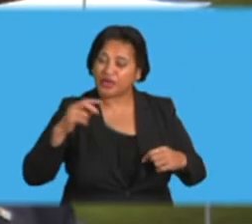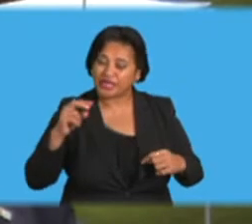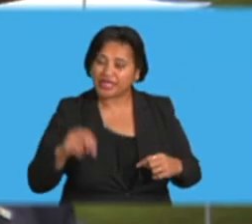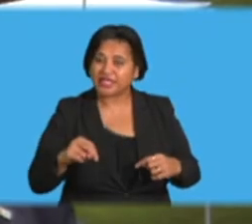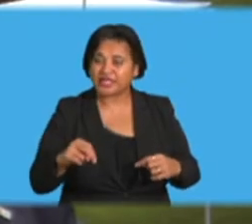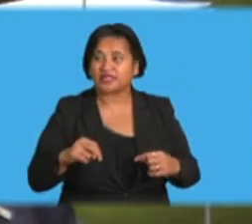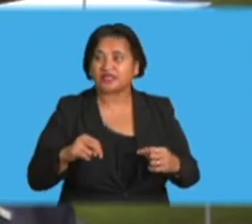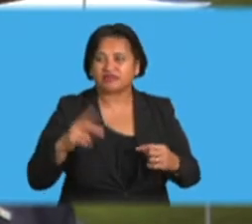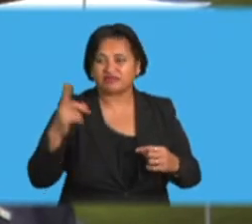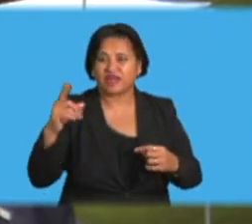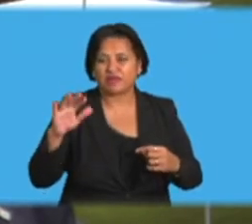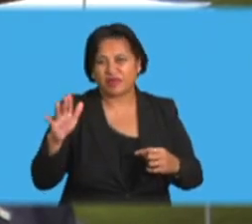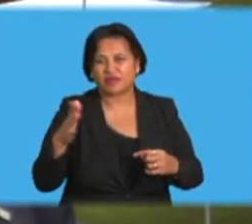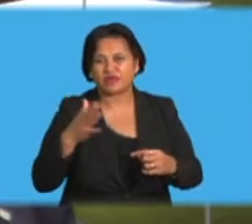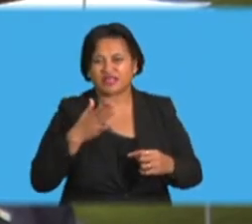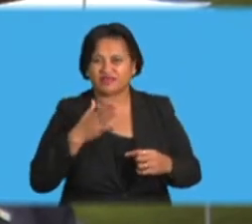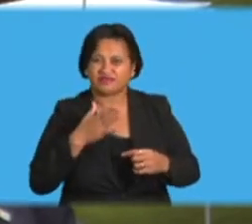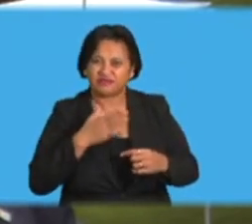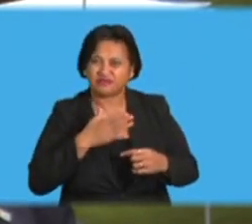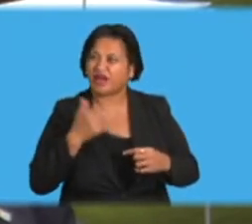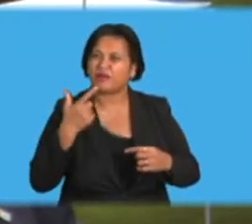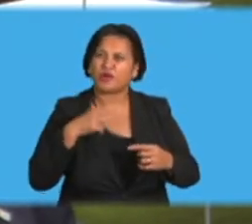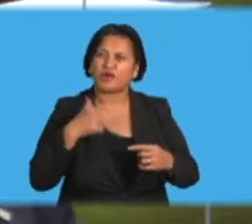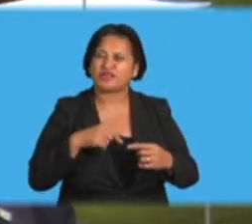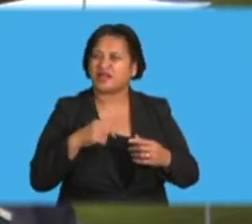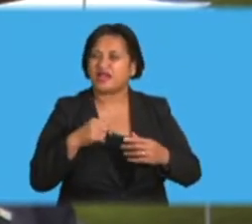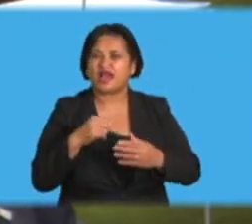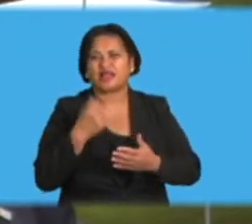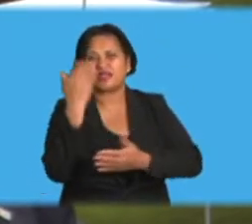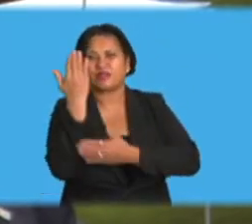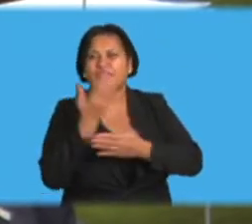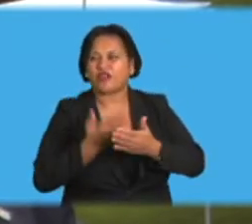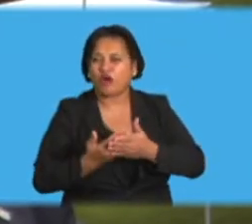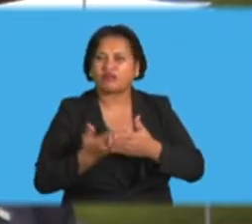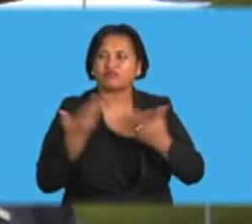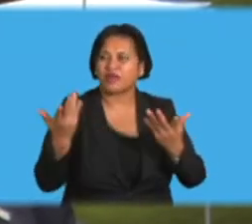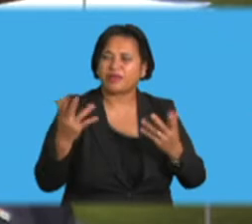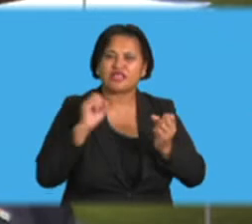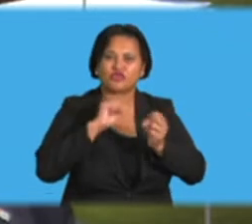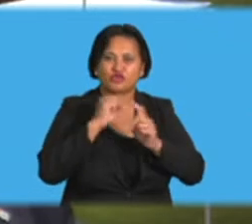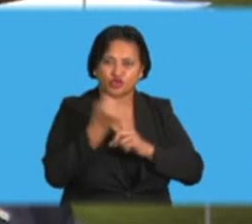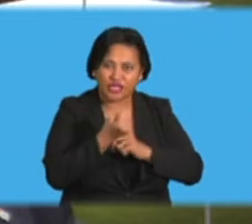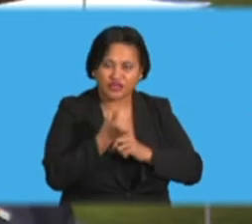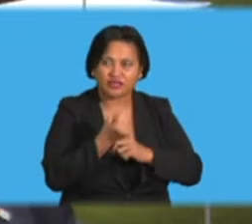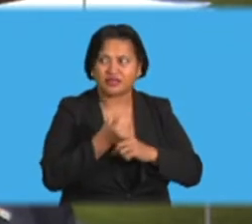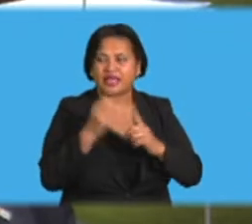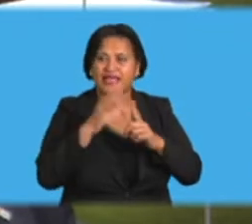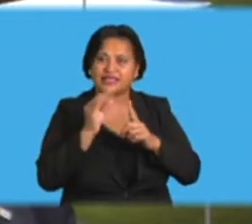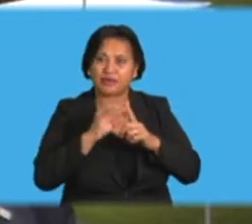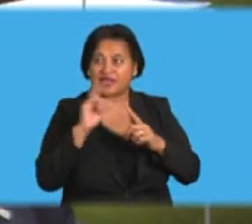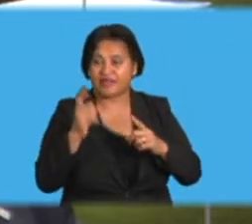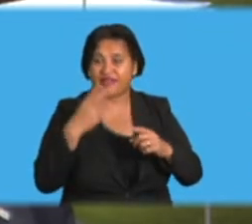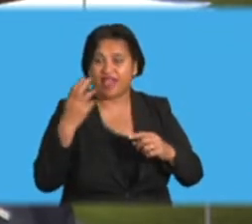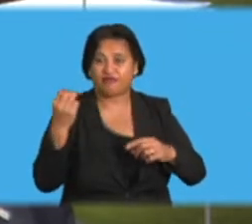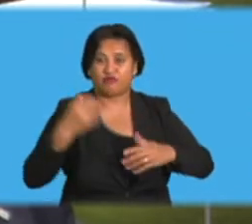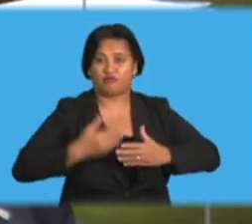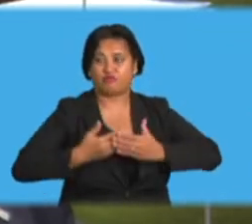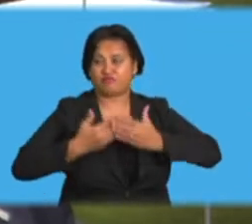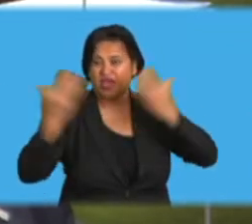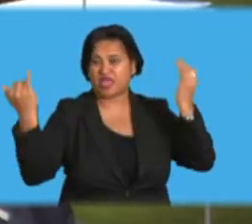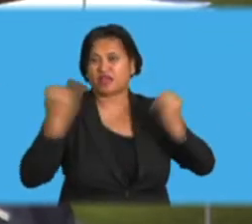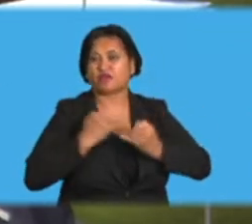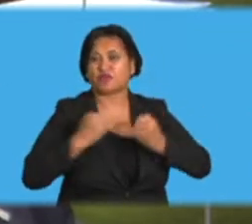concessional funding, should there be certain trigger-based mechanisms. So if you, for example, have a cyclone that is very large and